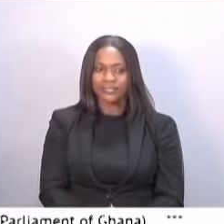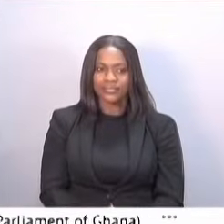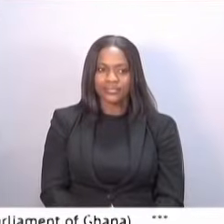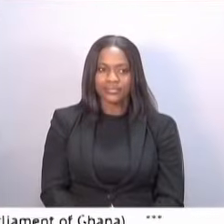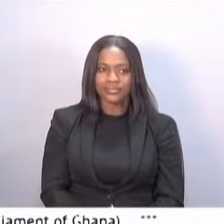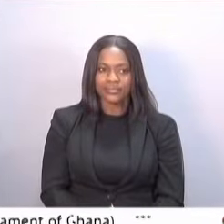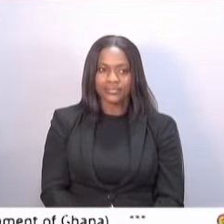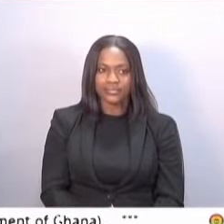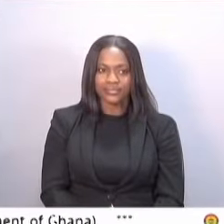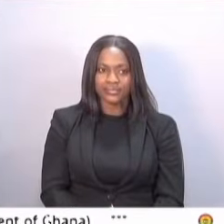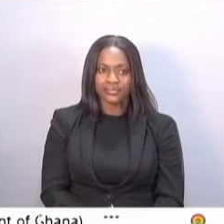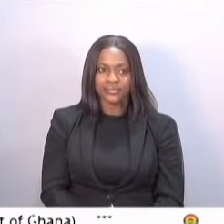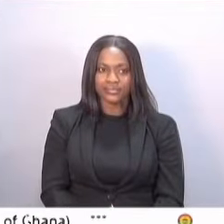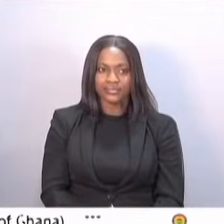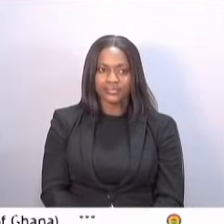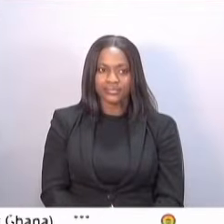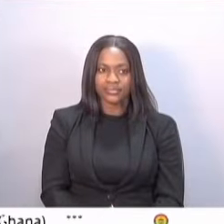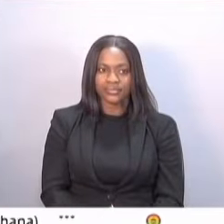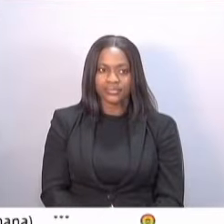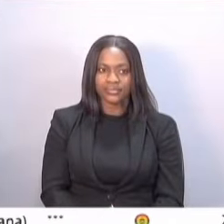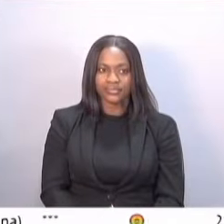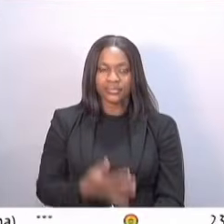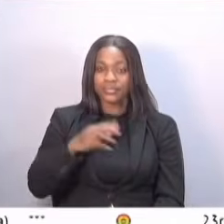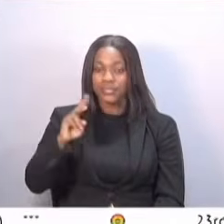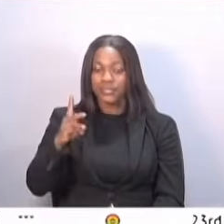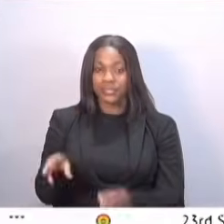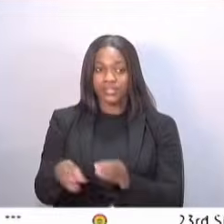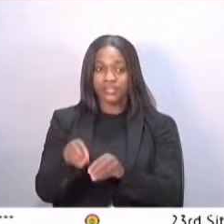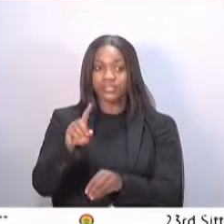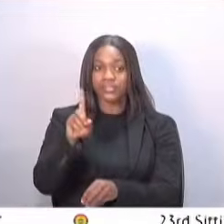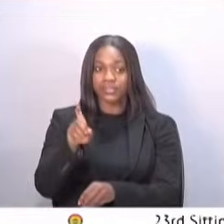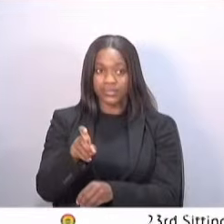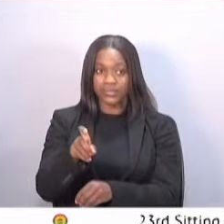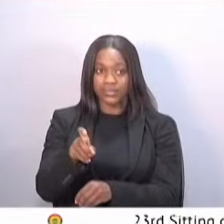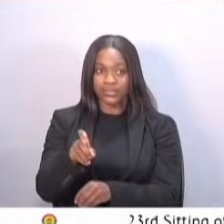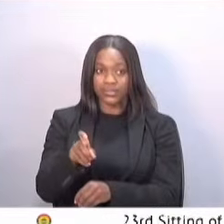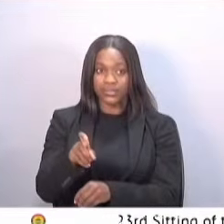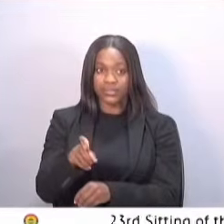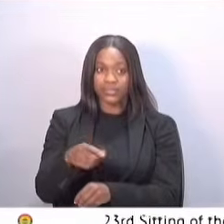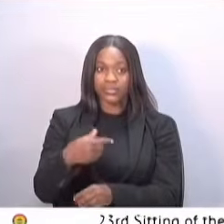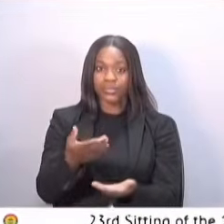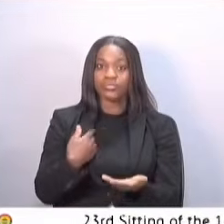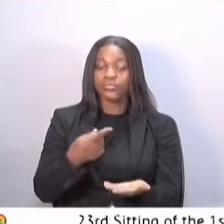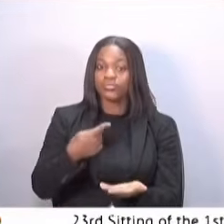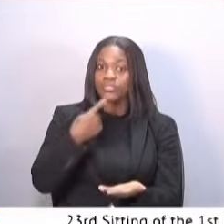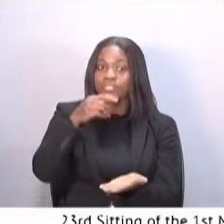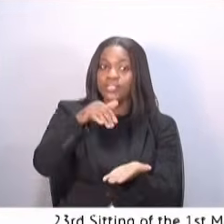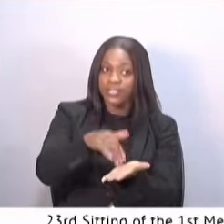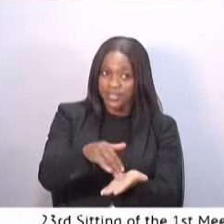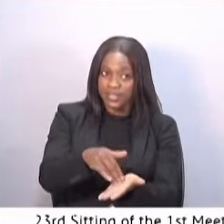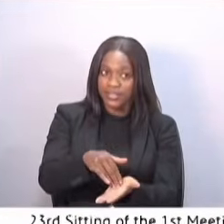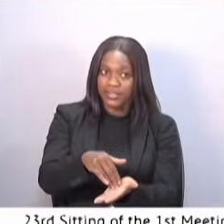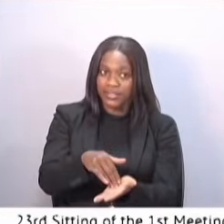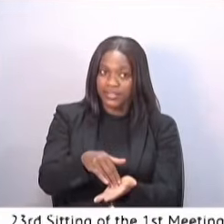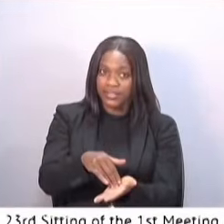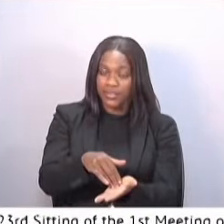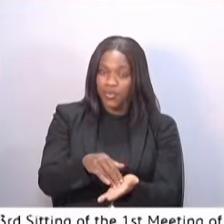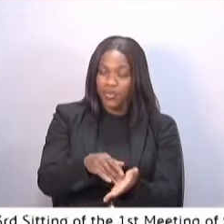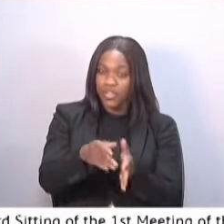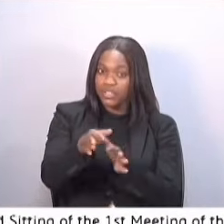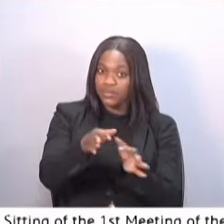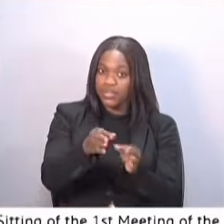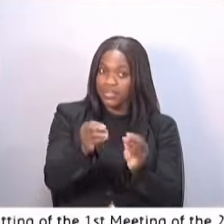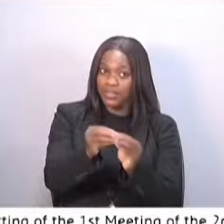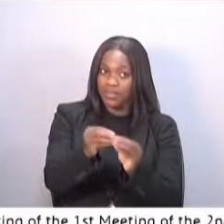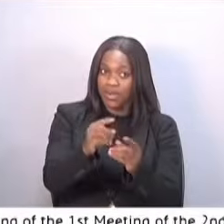So that with respect, this is my second follow-up, so I still have one more follow-up. So he's asking for a repeat or an elucidation